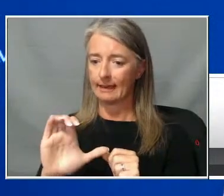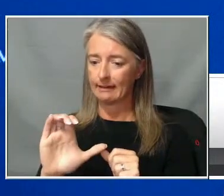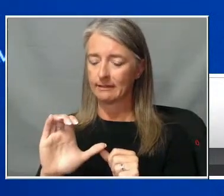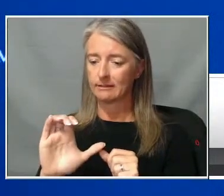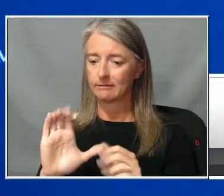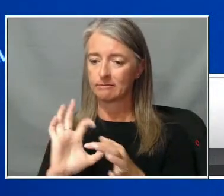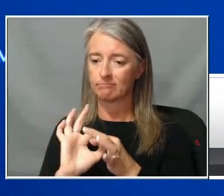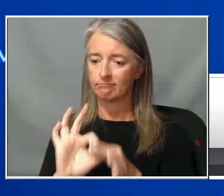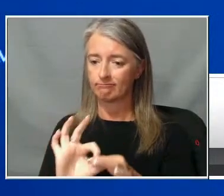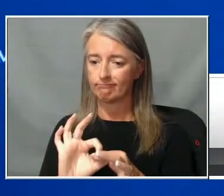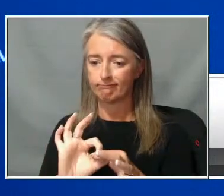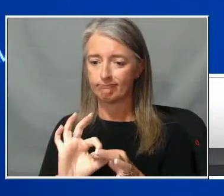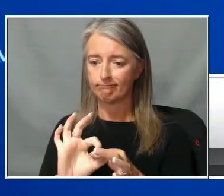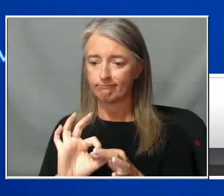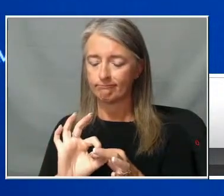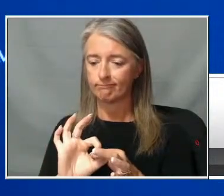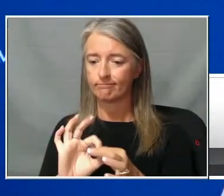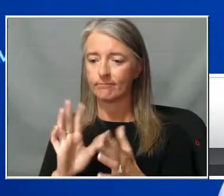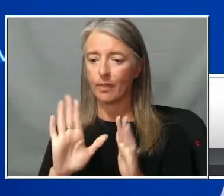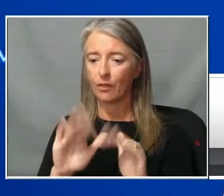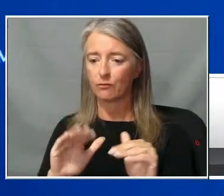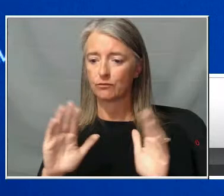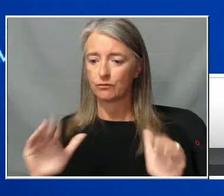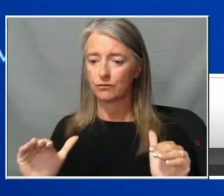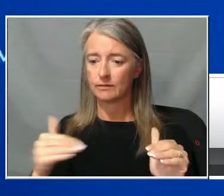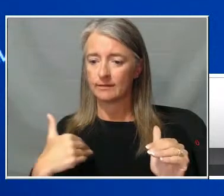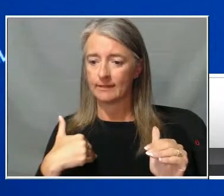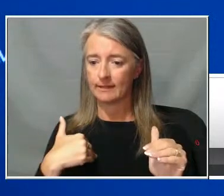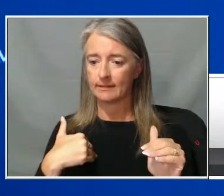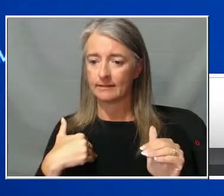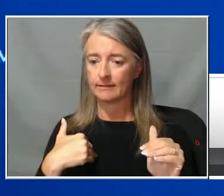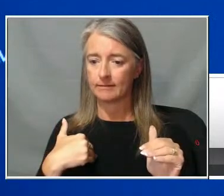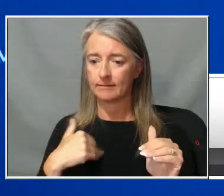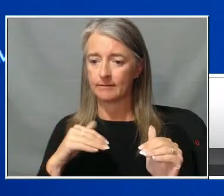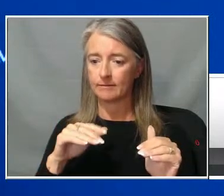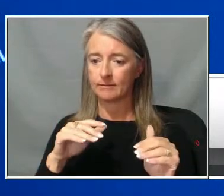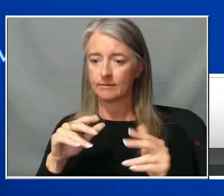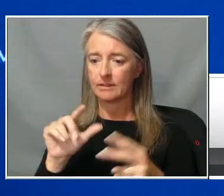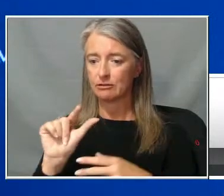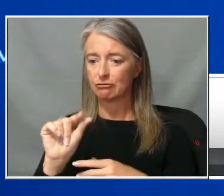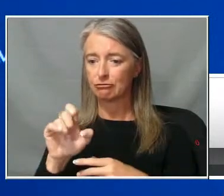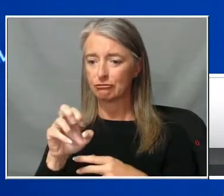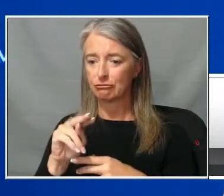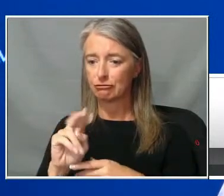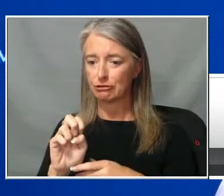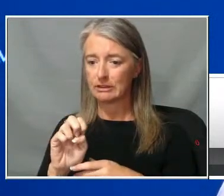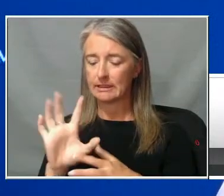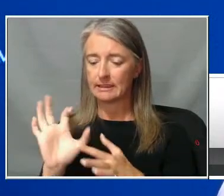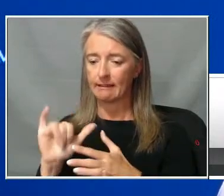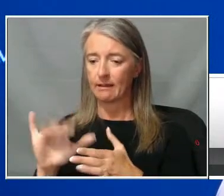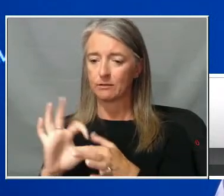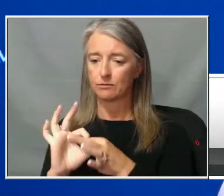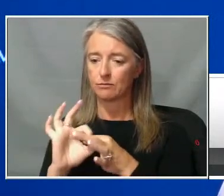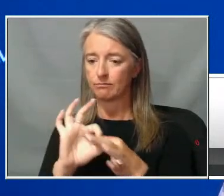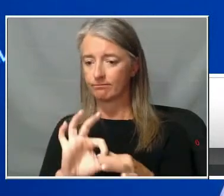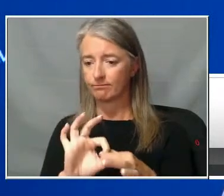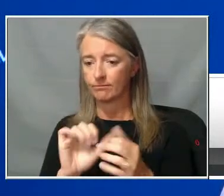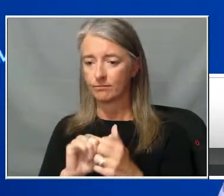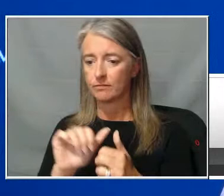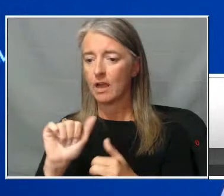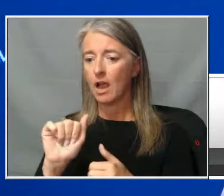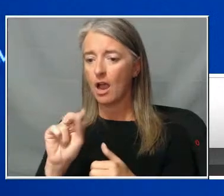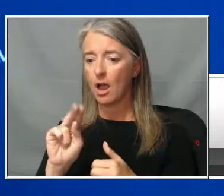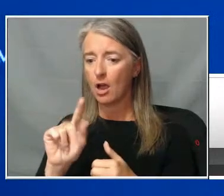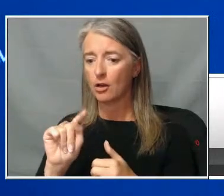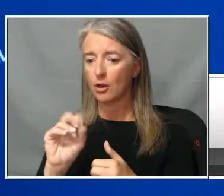Vast majority of those children had a allele or a gene that was also associated with autoimmune process